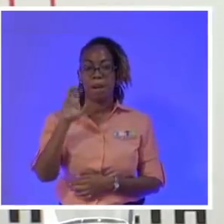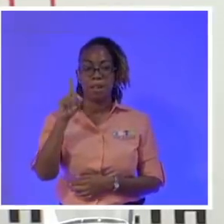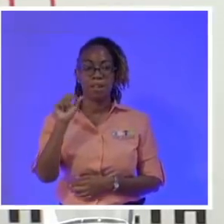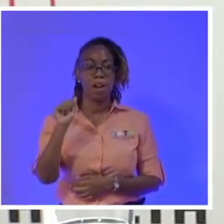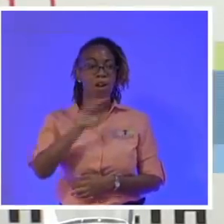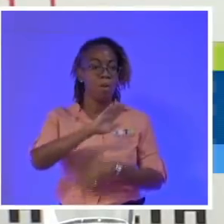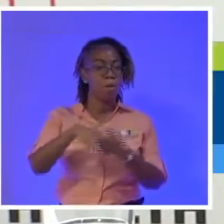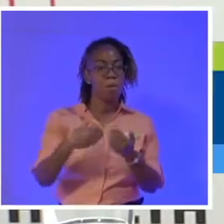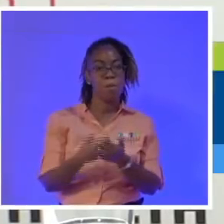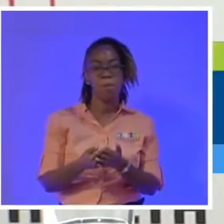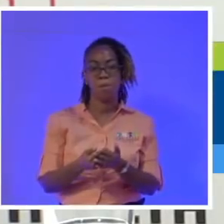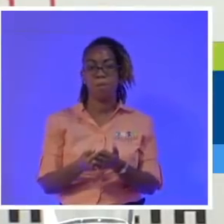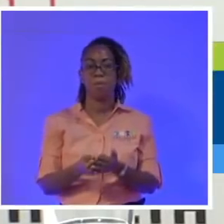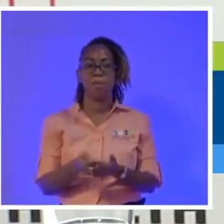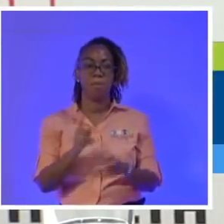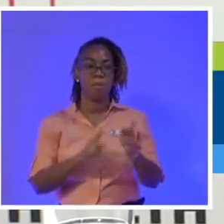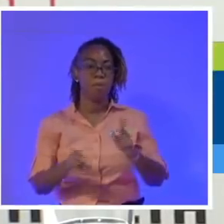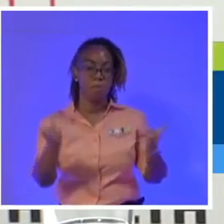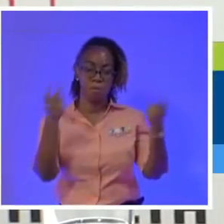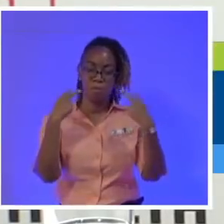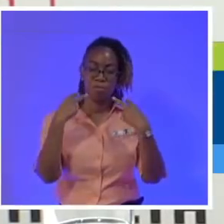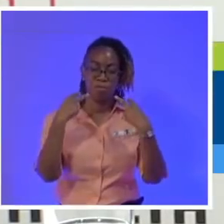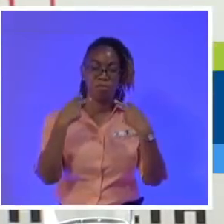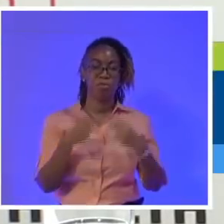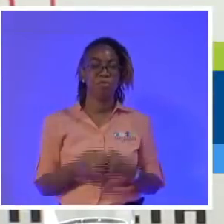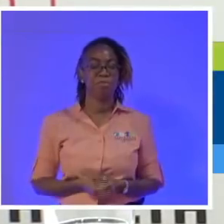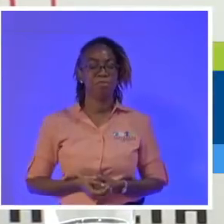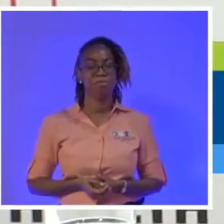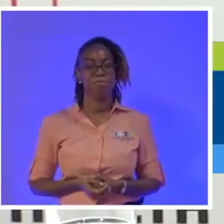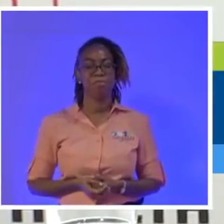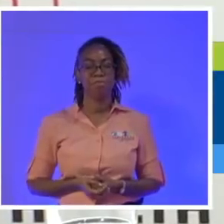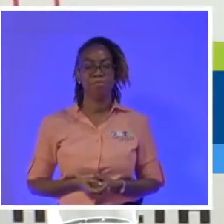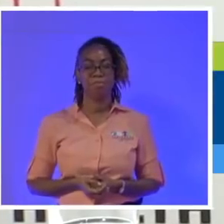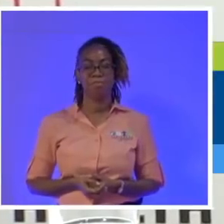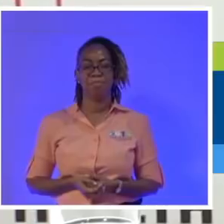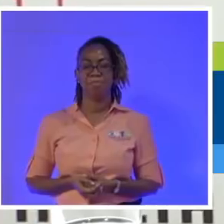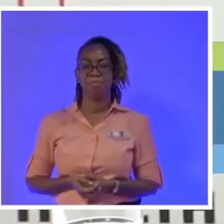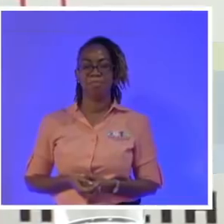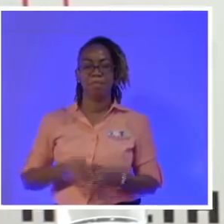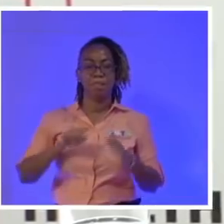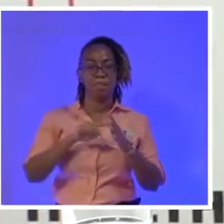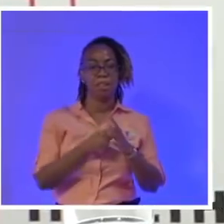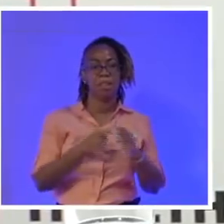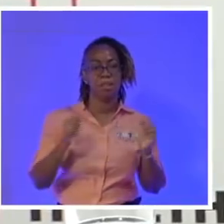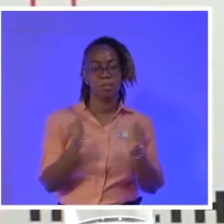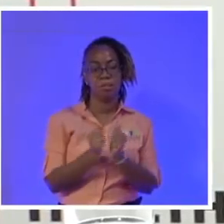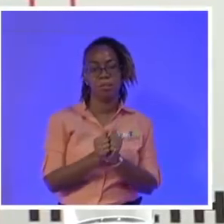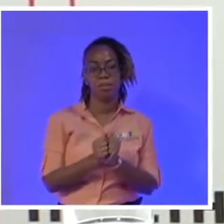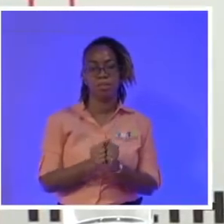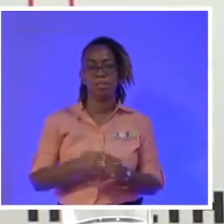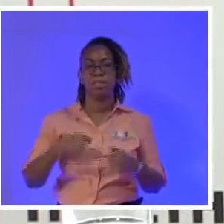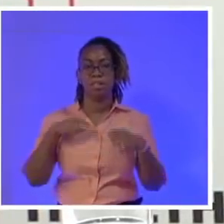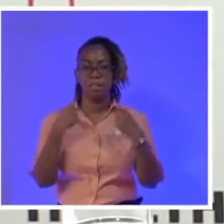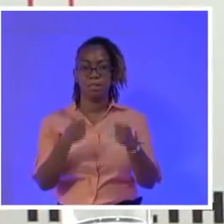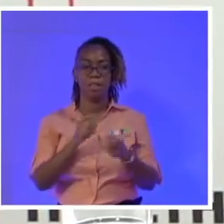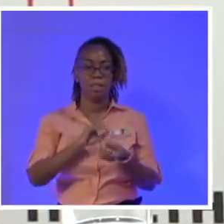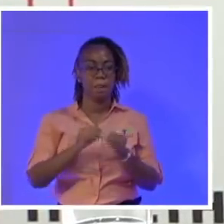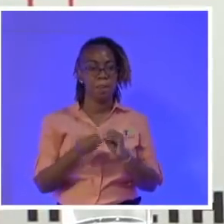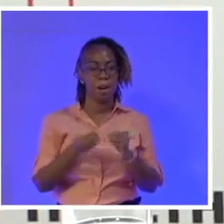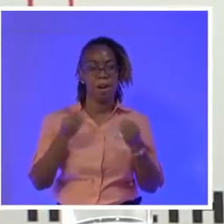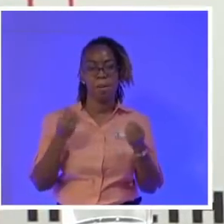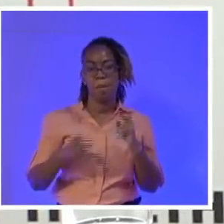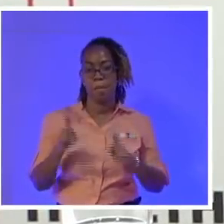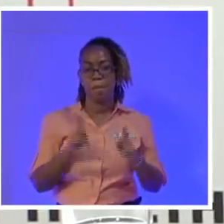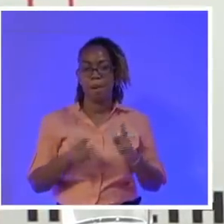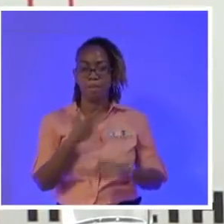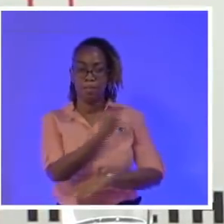viewing and listening wherever you are. Good Wednesday morning. I'll start off by just giving the vaccination numbers updated as